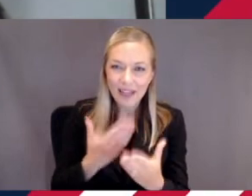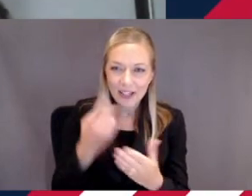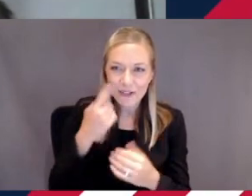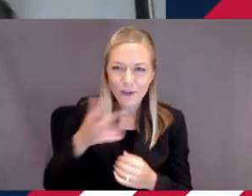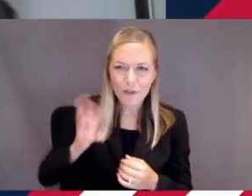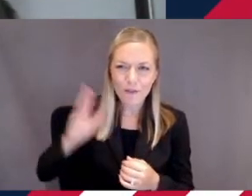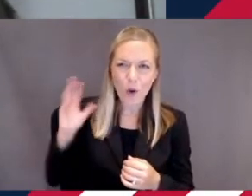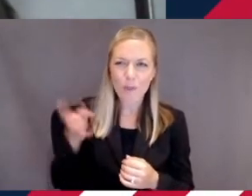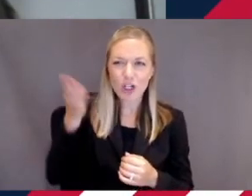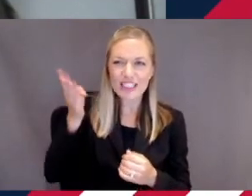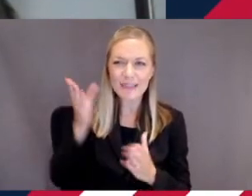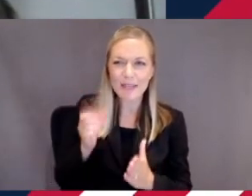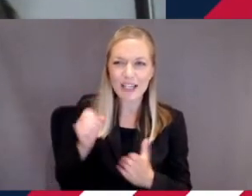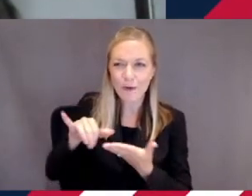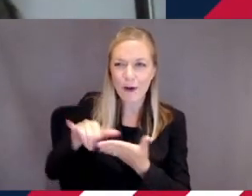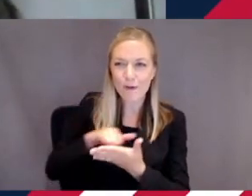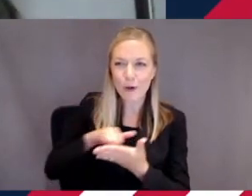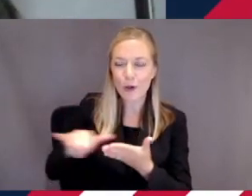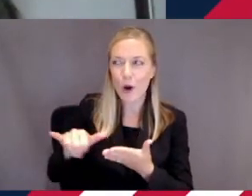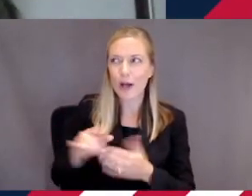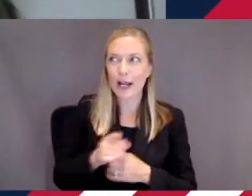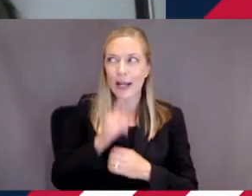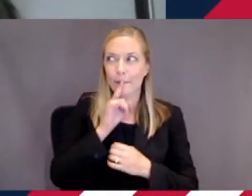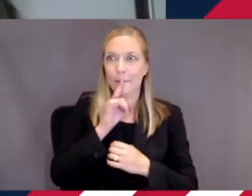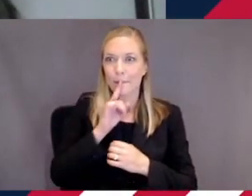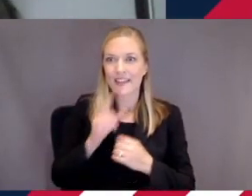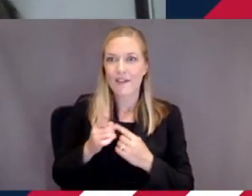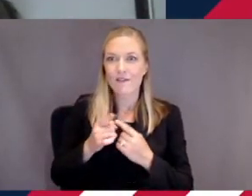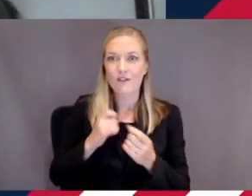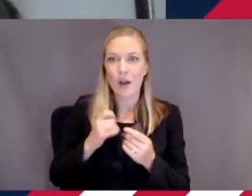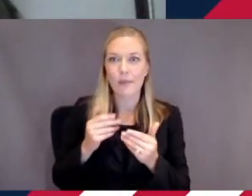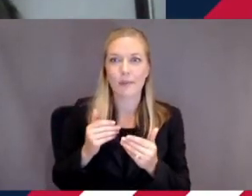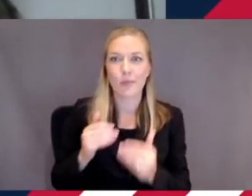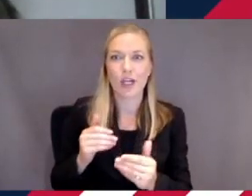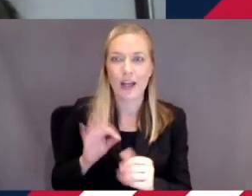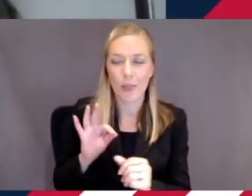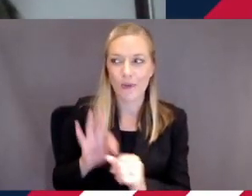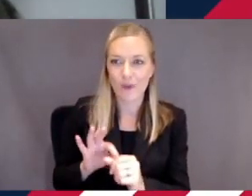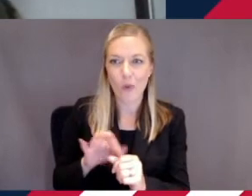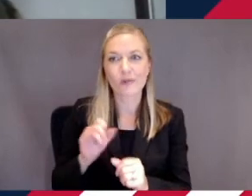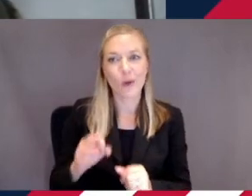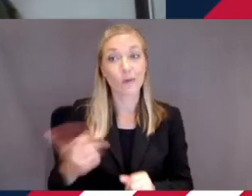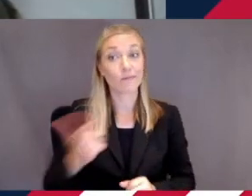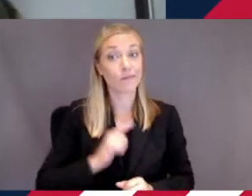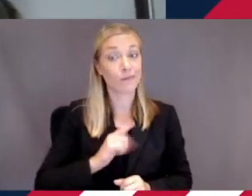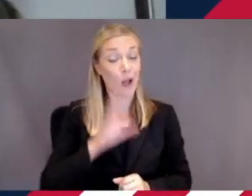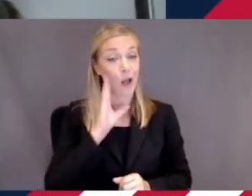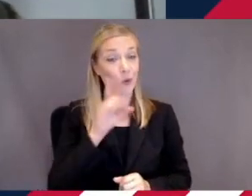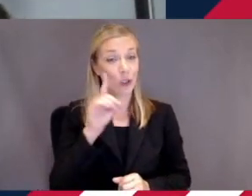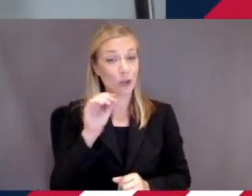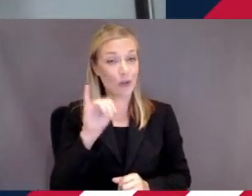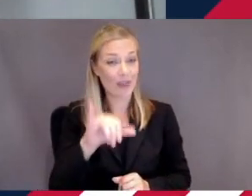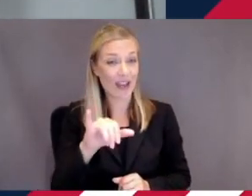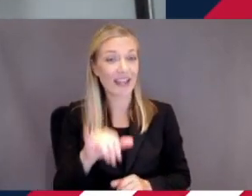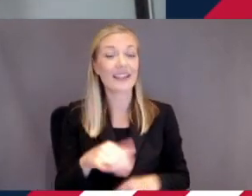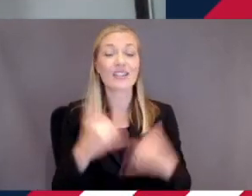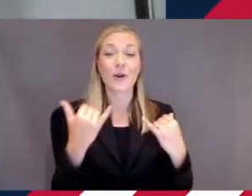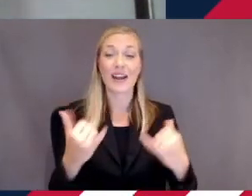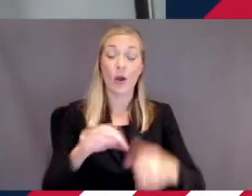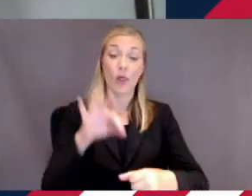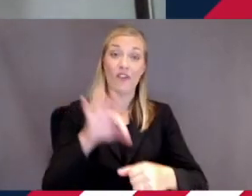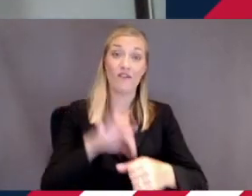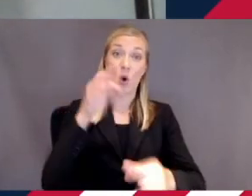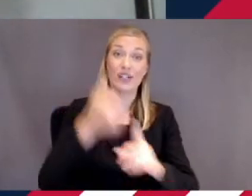used to do. So I'll do that. The vote on this statement now is open.